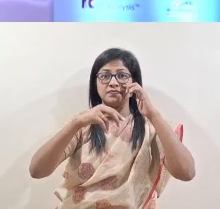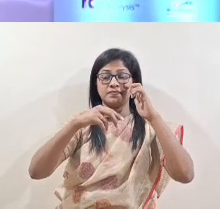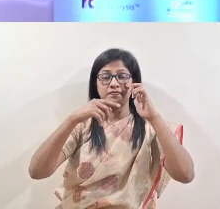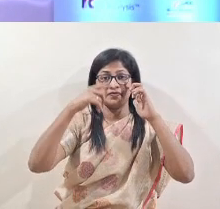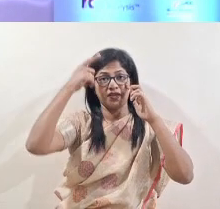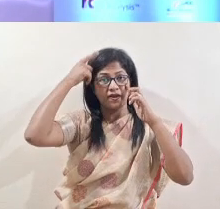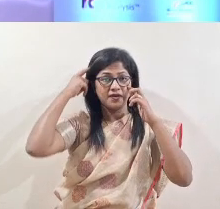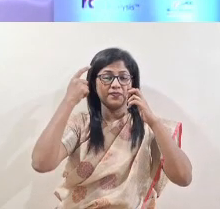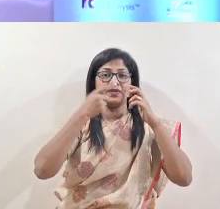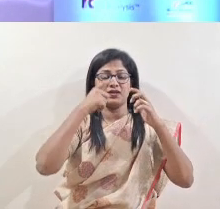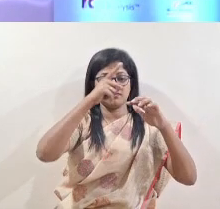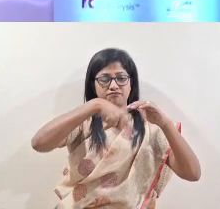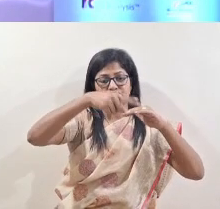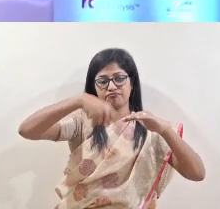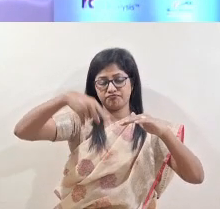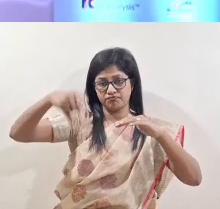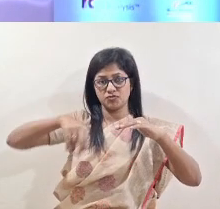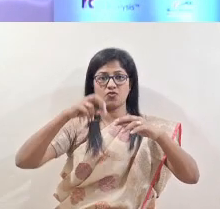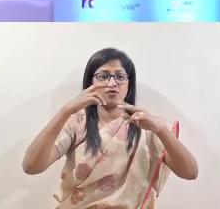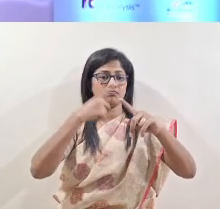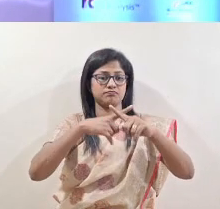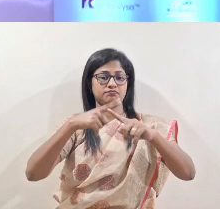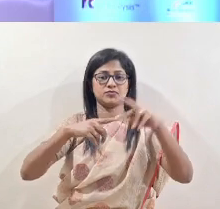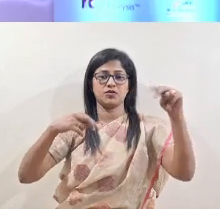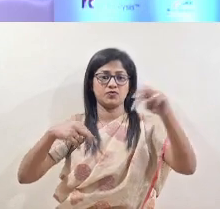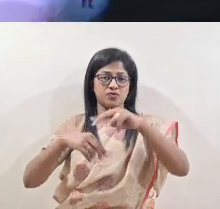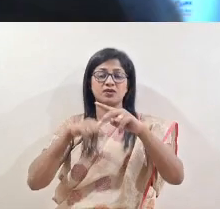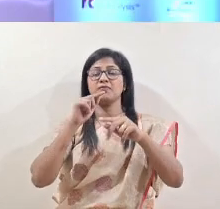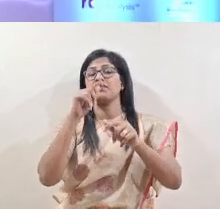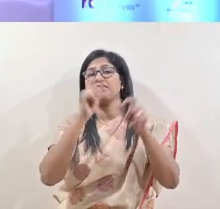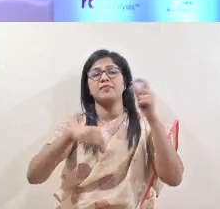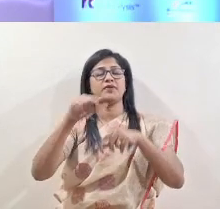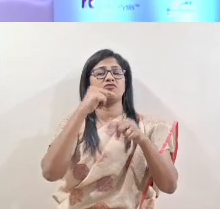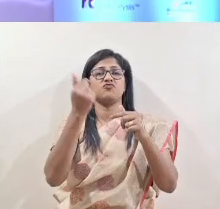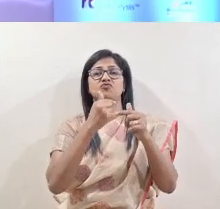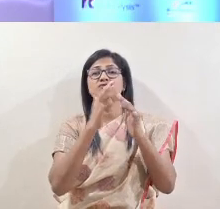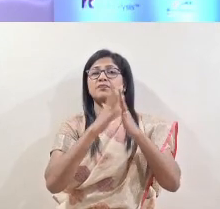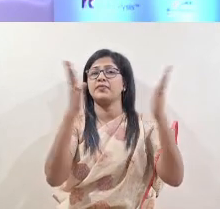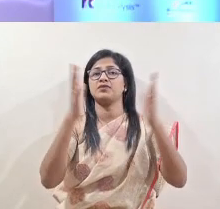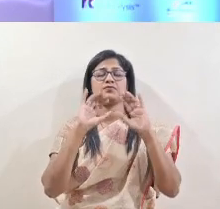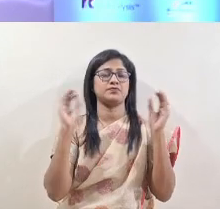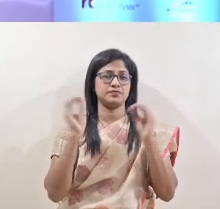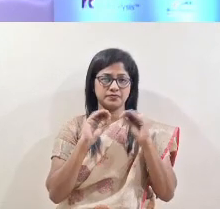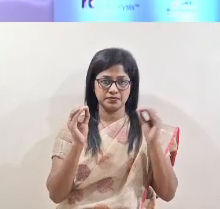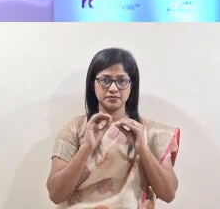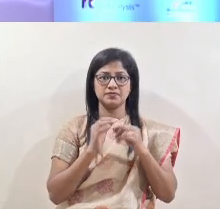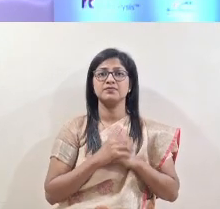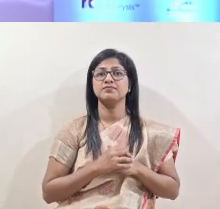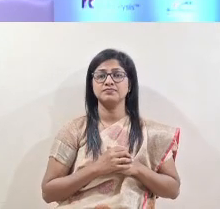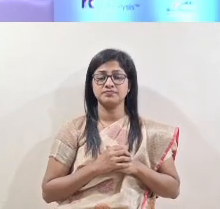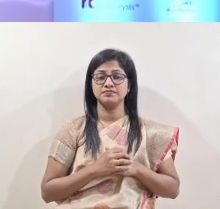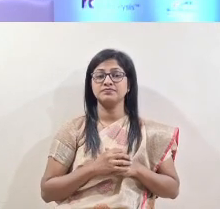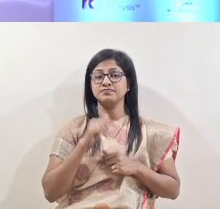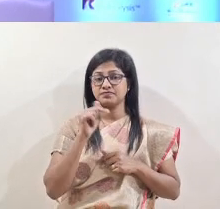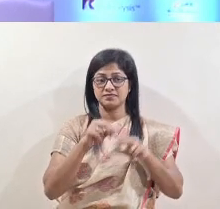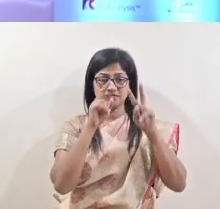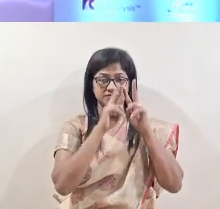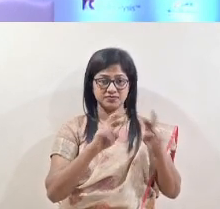crosswalk. But still, these facilities remain underutilized. So, in this